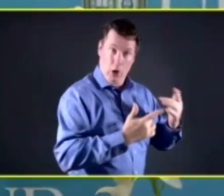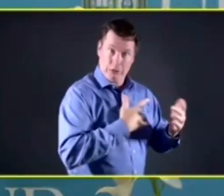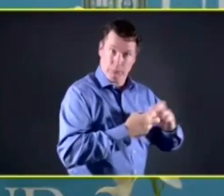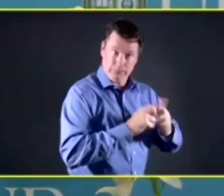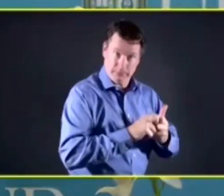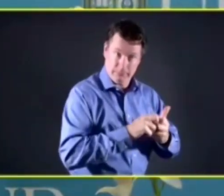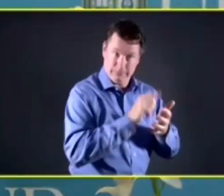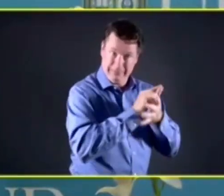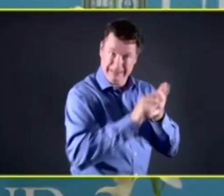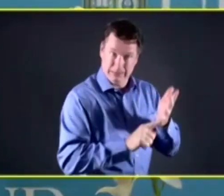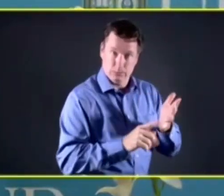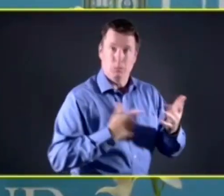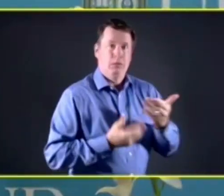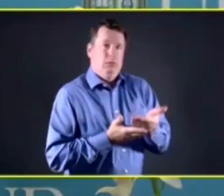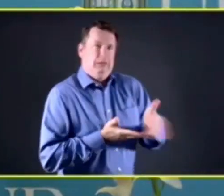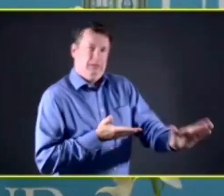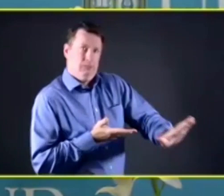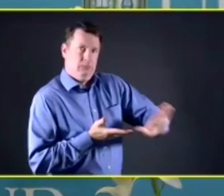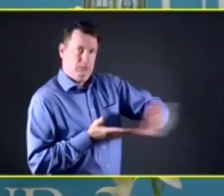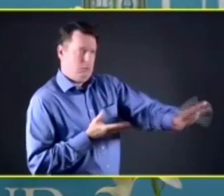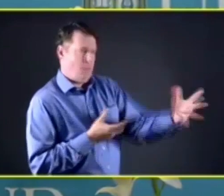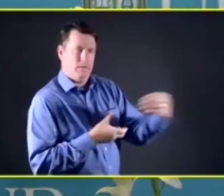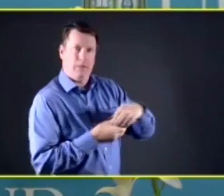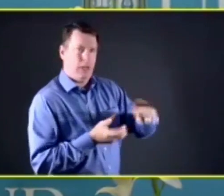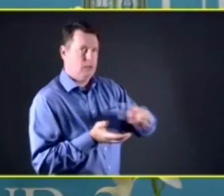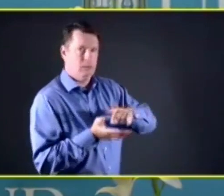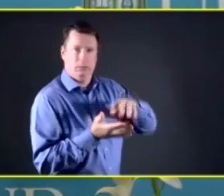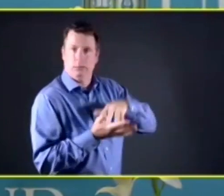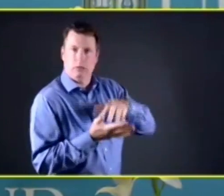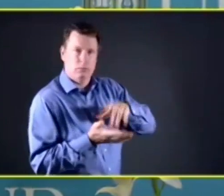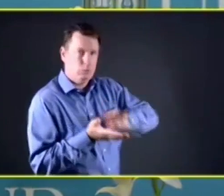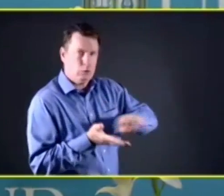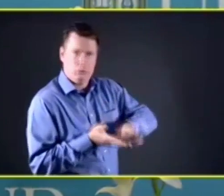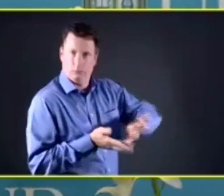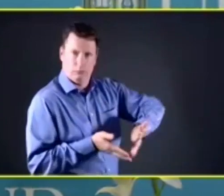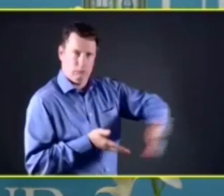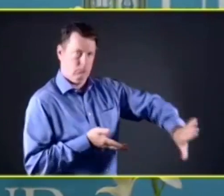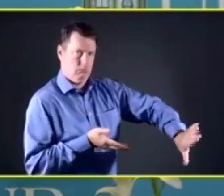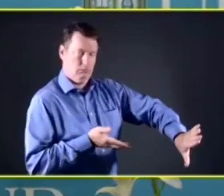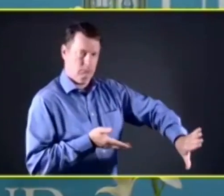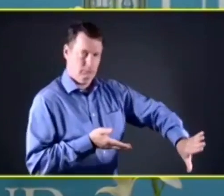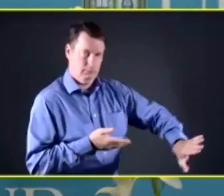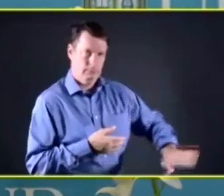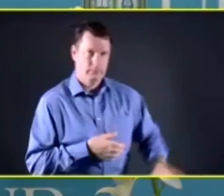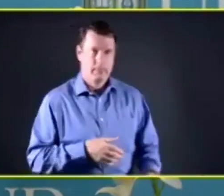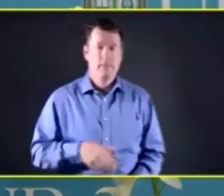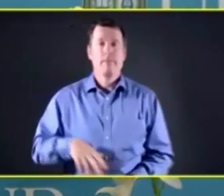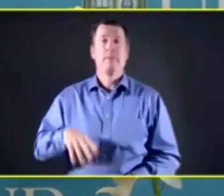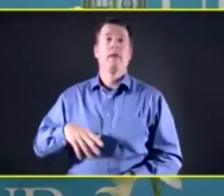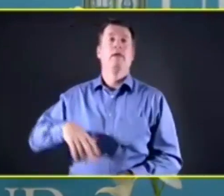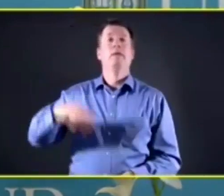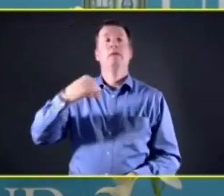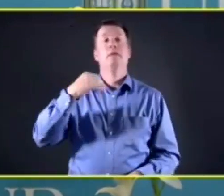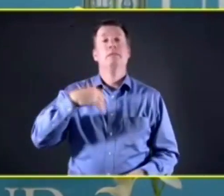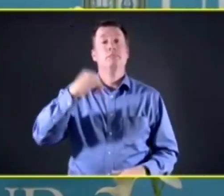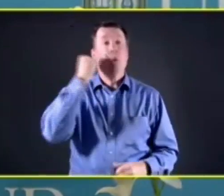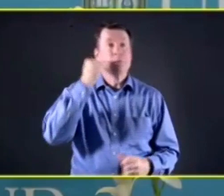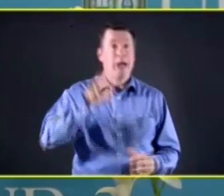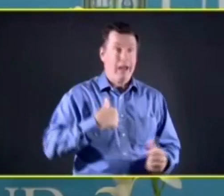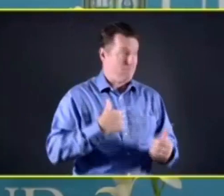these problems. So both kind of heart rhythm problems as well as certain medications that can perhaps interact